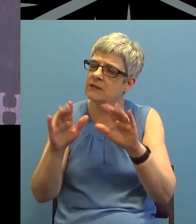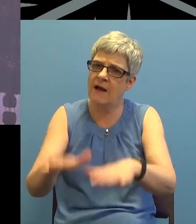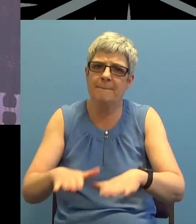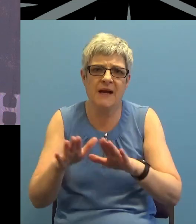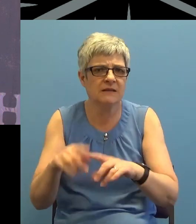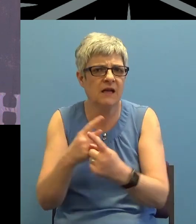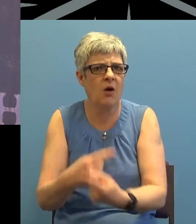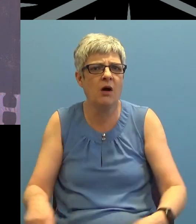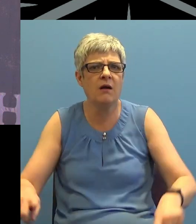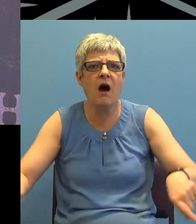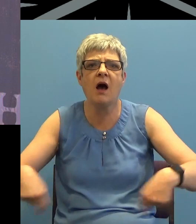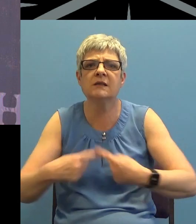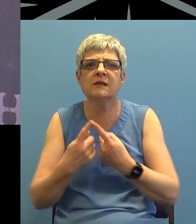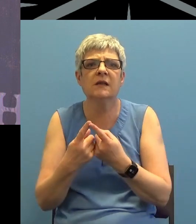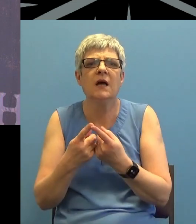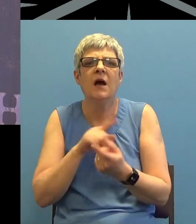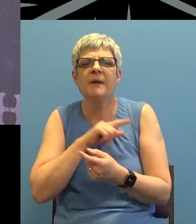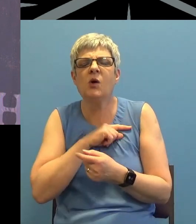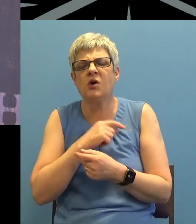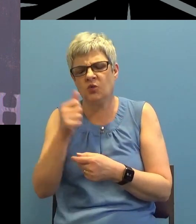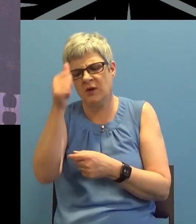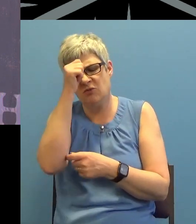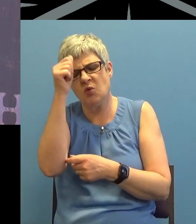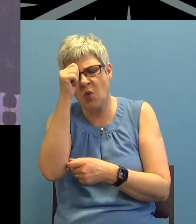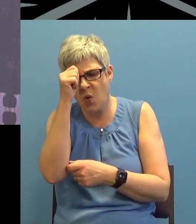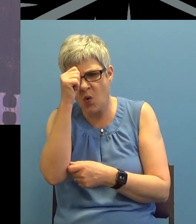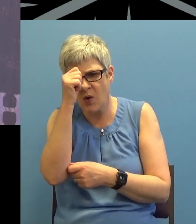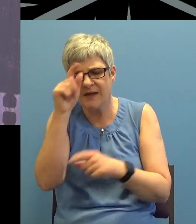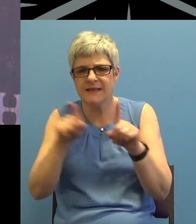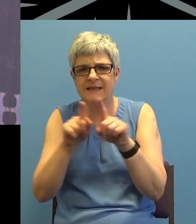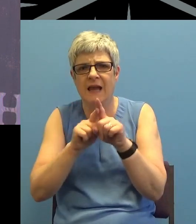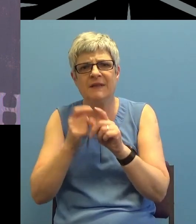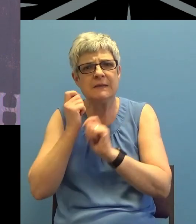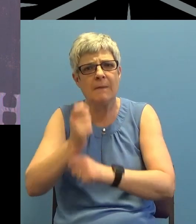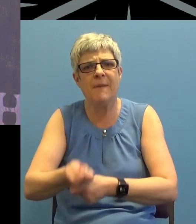Lord, have mercy on us, because we know that just as you came